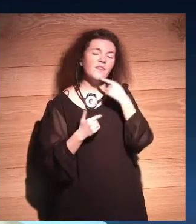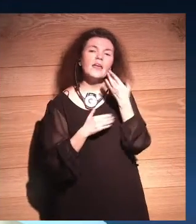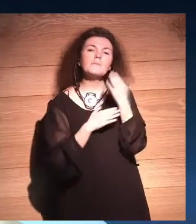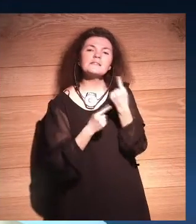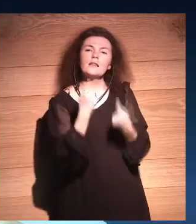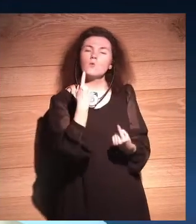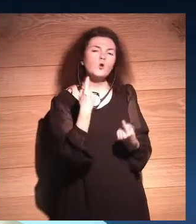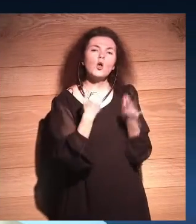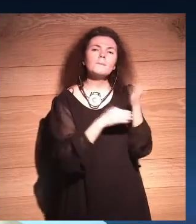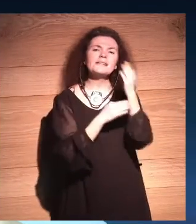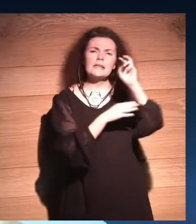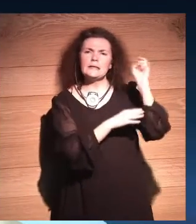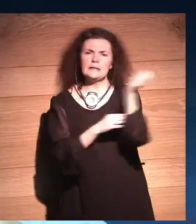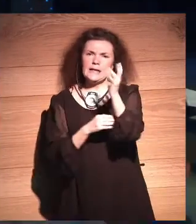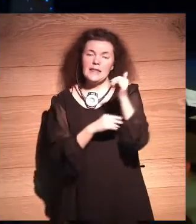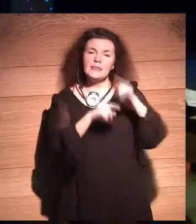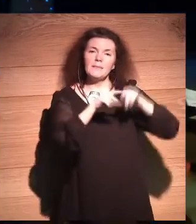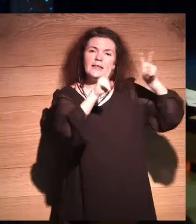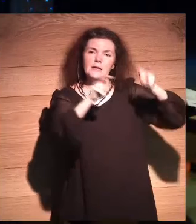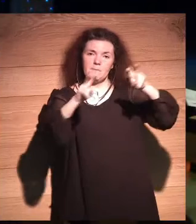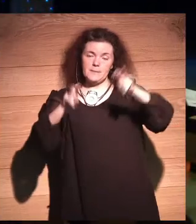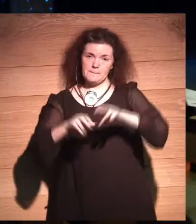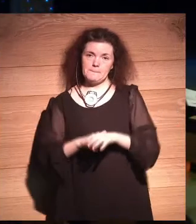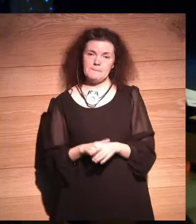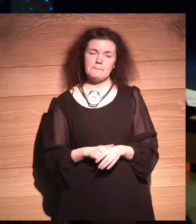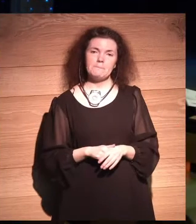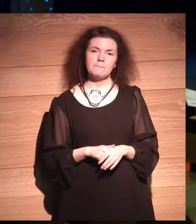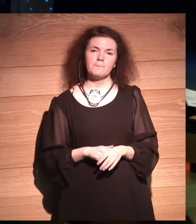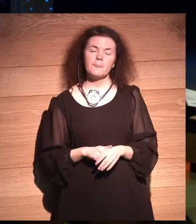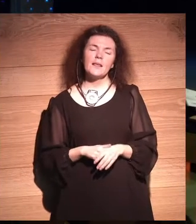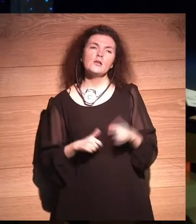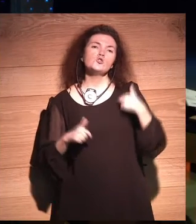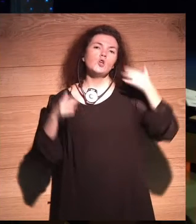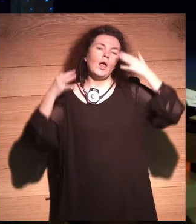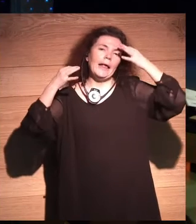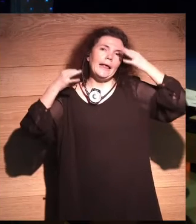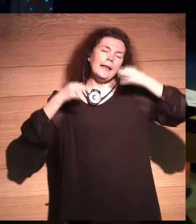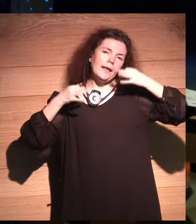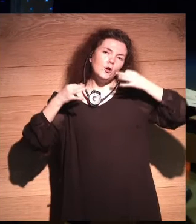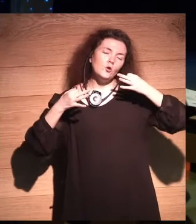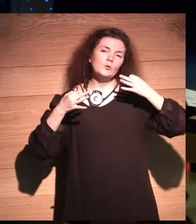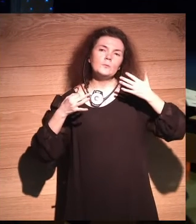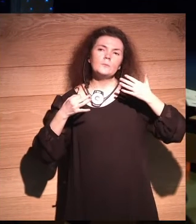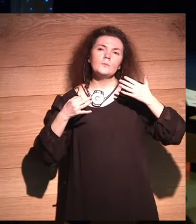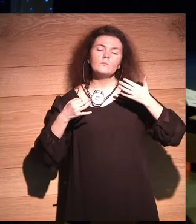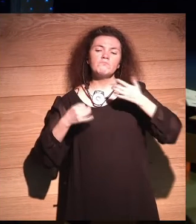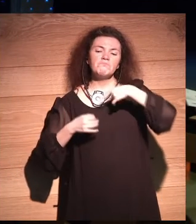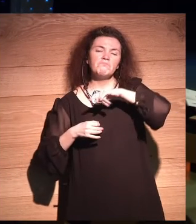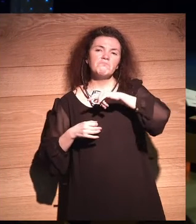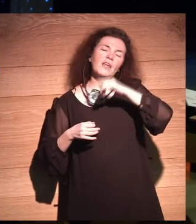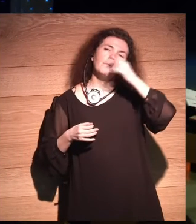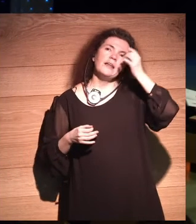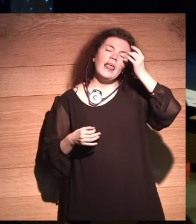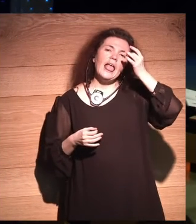think there's a world in which we actually get rid of the whole representative concept altogether in favor of a more